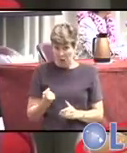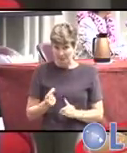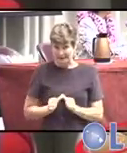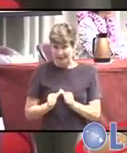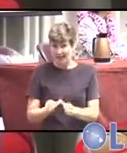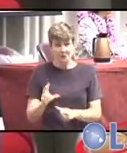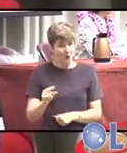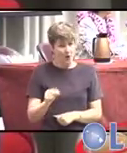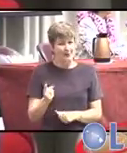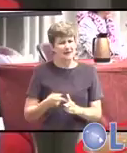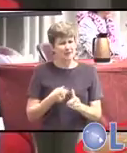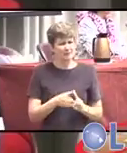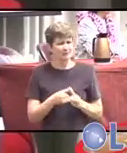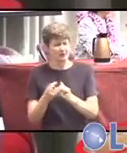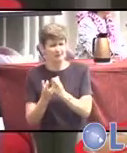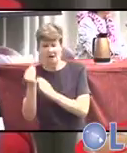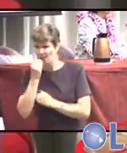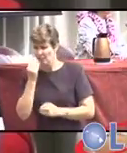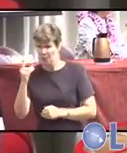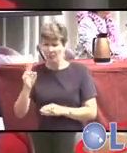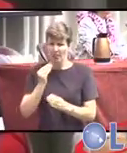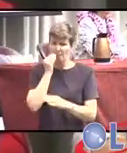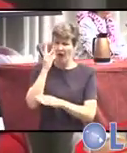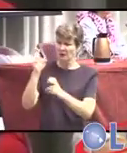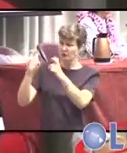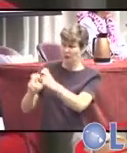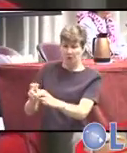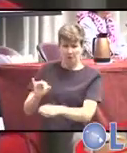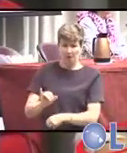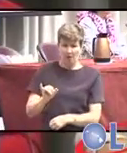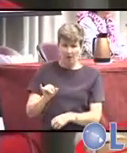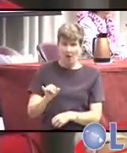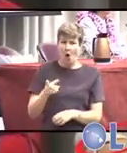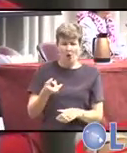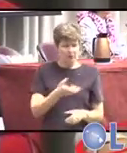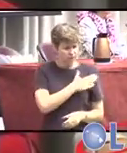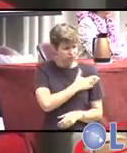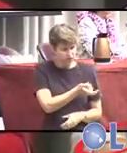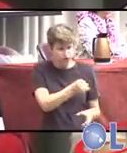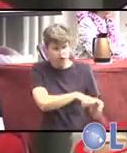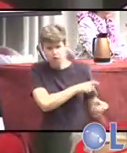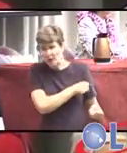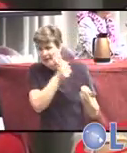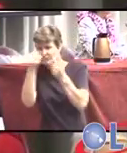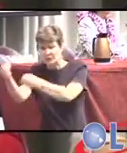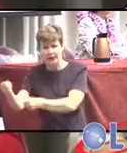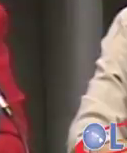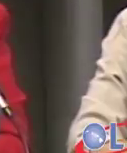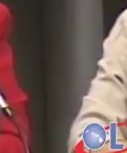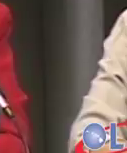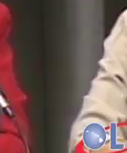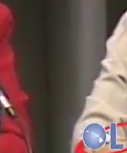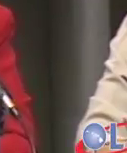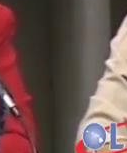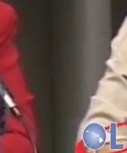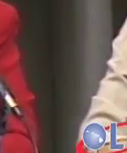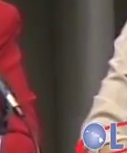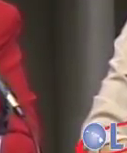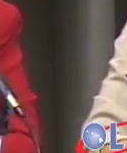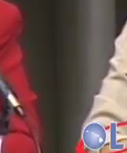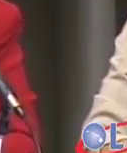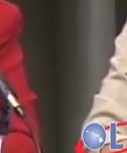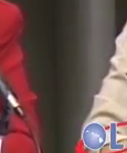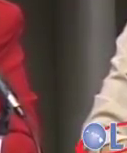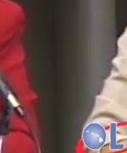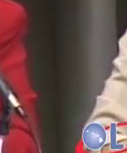they went out for lunches, or sometimes they became the sources of transportation, or they developed friendships. And this was mind-boggling